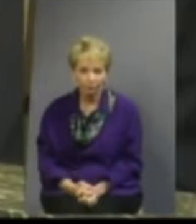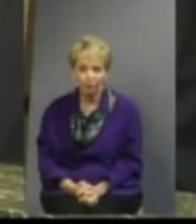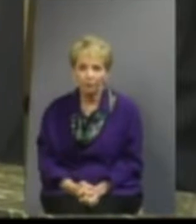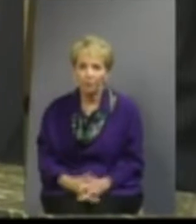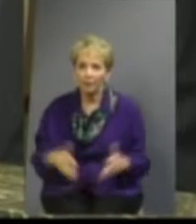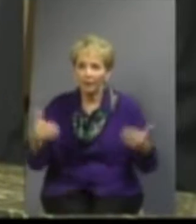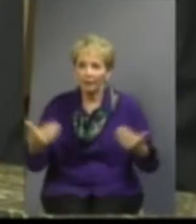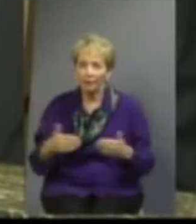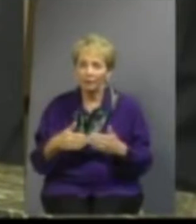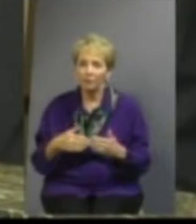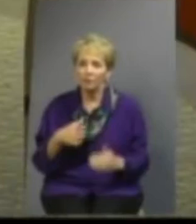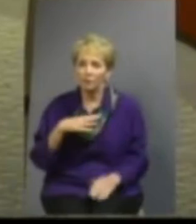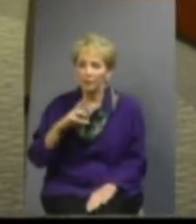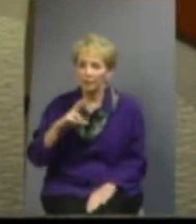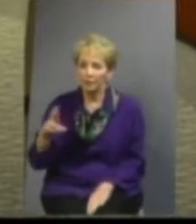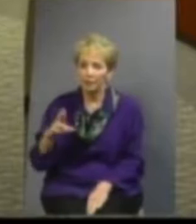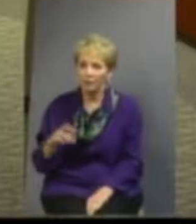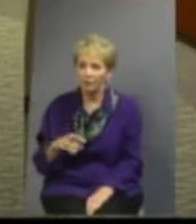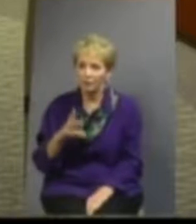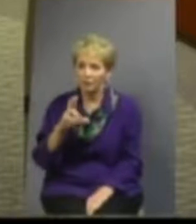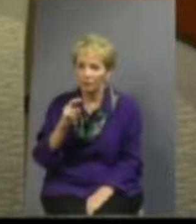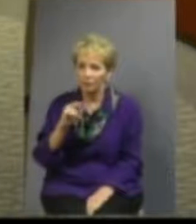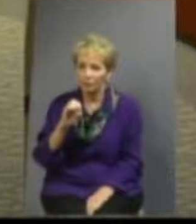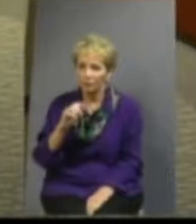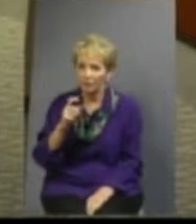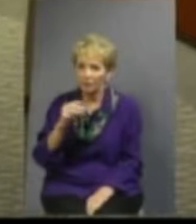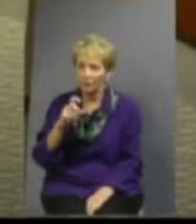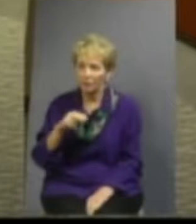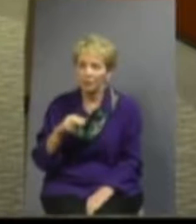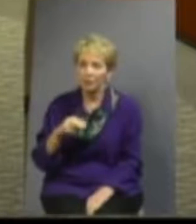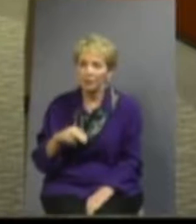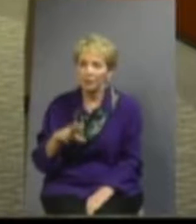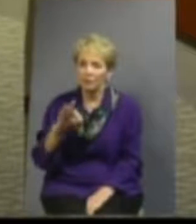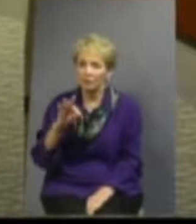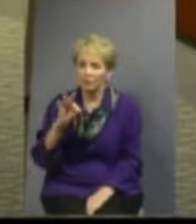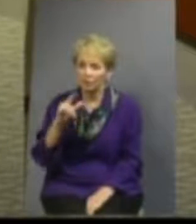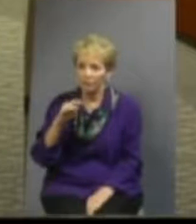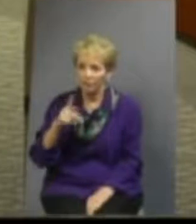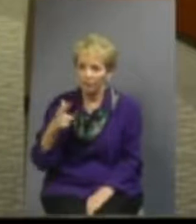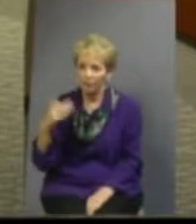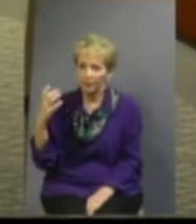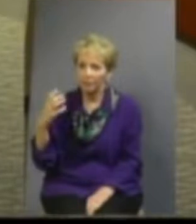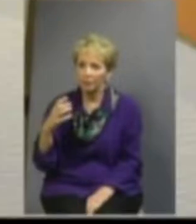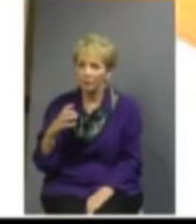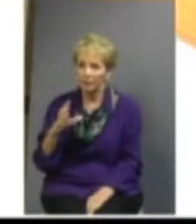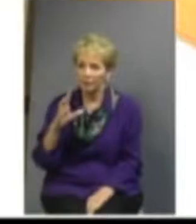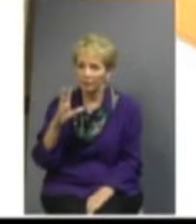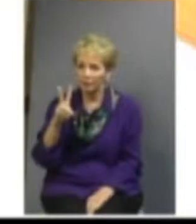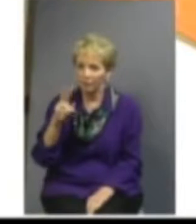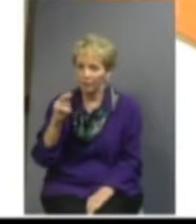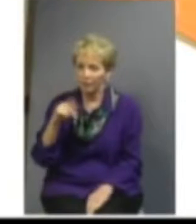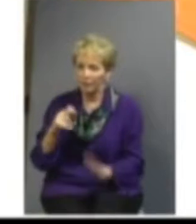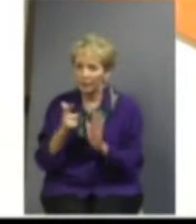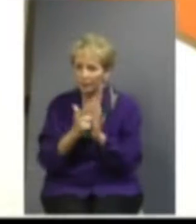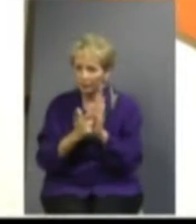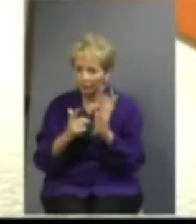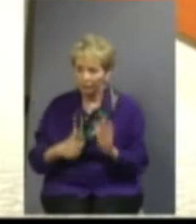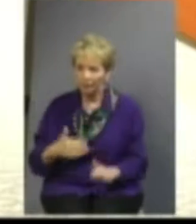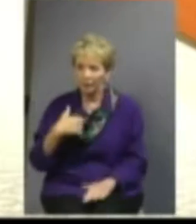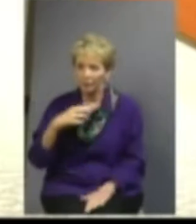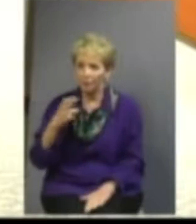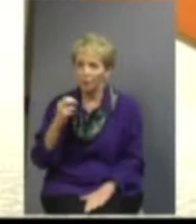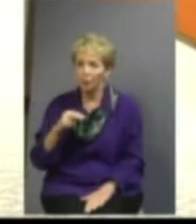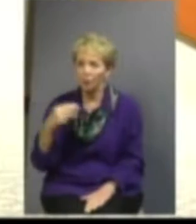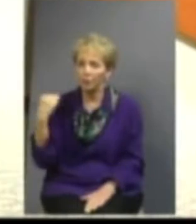Introduction of our City Council. On my far right is Ronnie Thompson, Councilman, Forrest Fleming, City Councilman, Louis V. Nye, our City Attorney. I'm Mel Coyne,